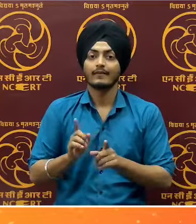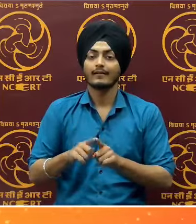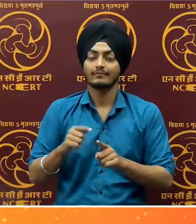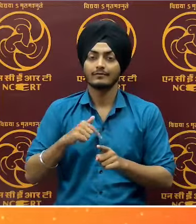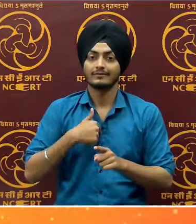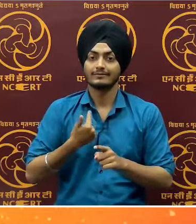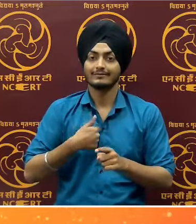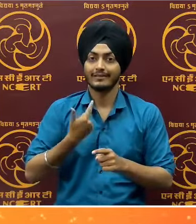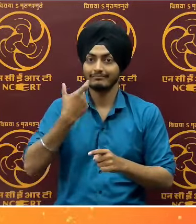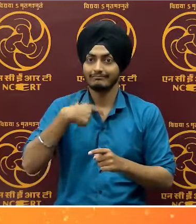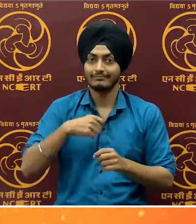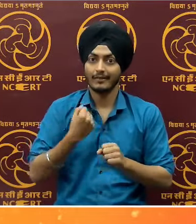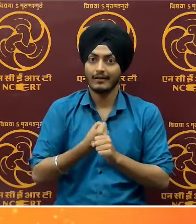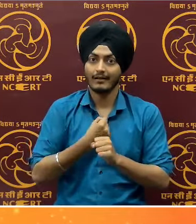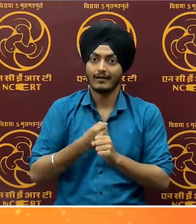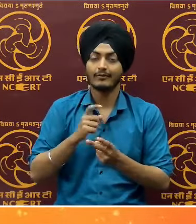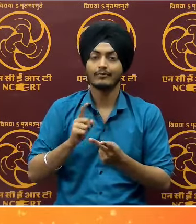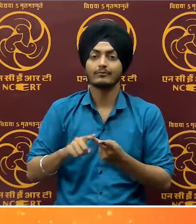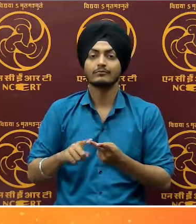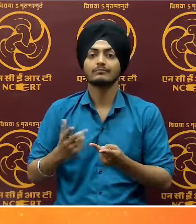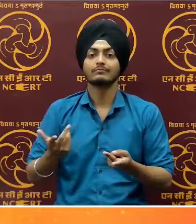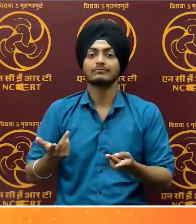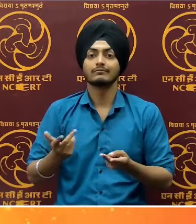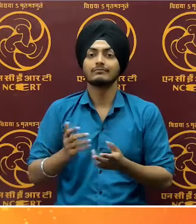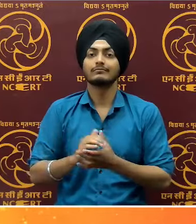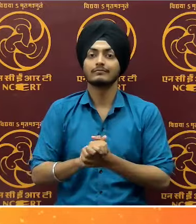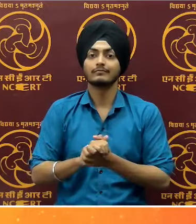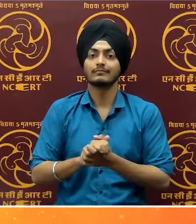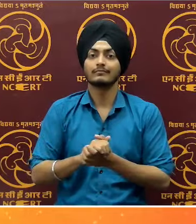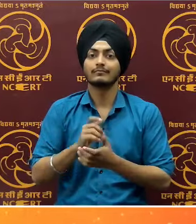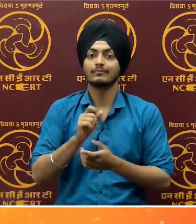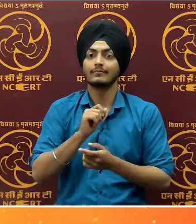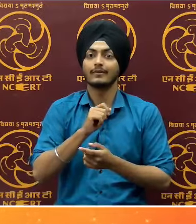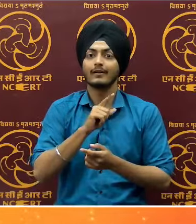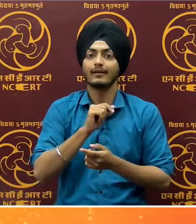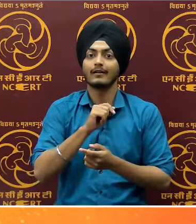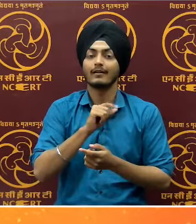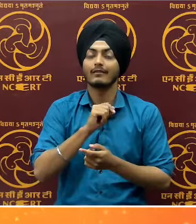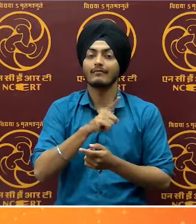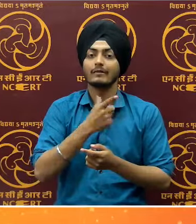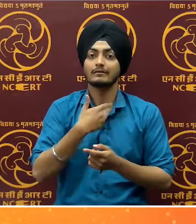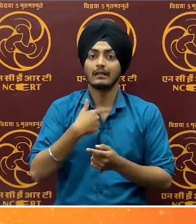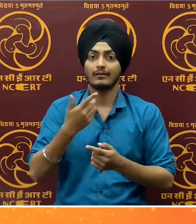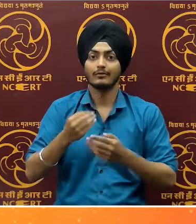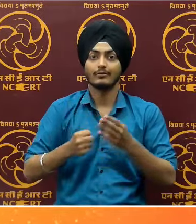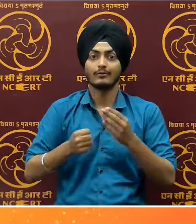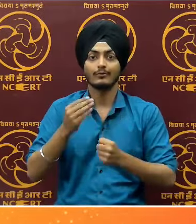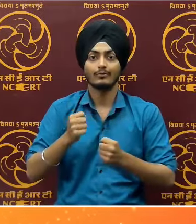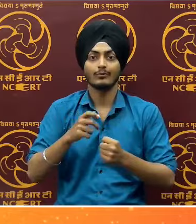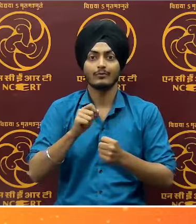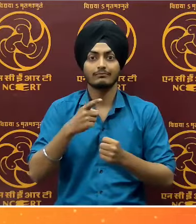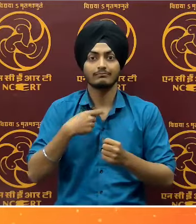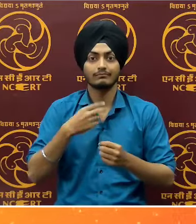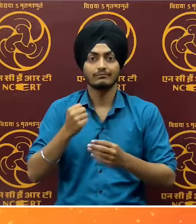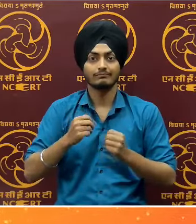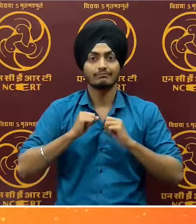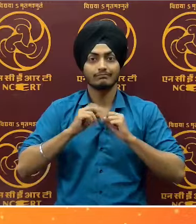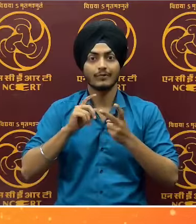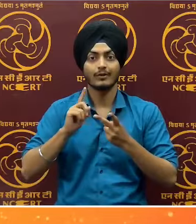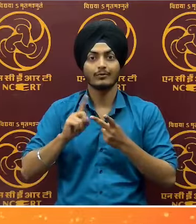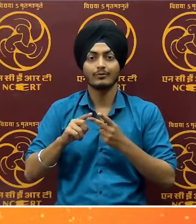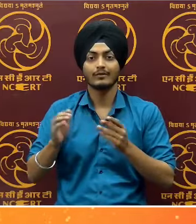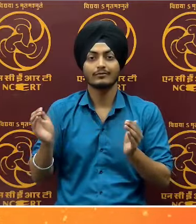self-employed, and second thing can be, first thing is our this dairy, second is small scale manufacturing,